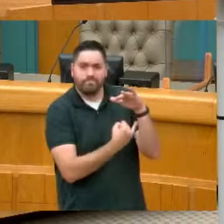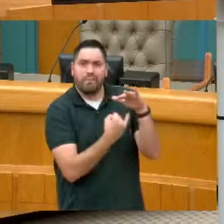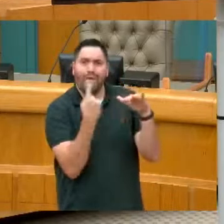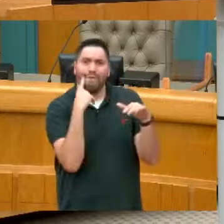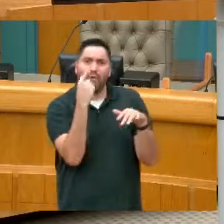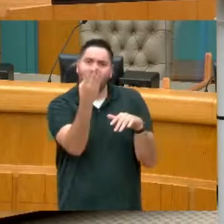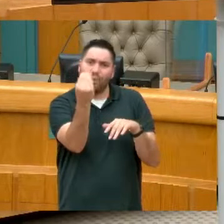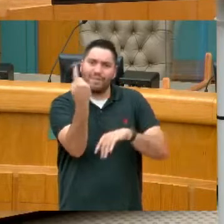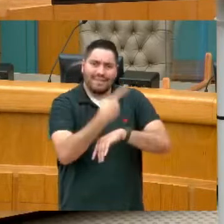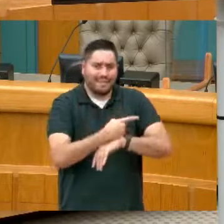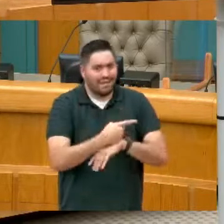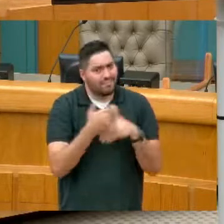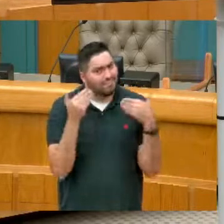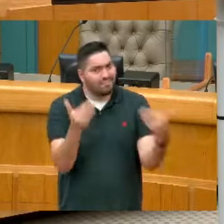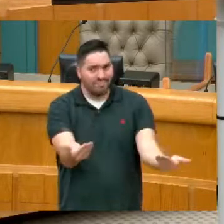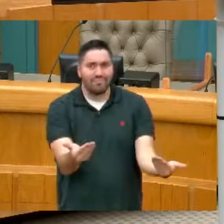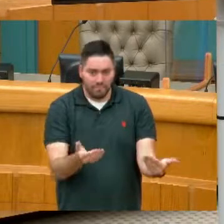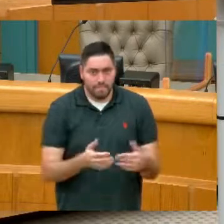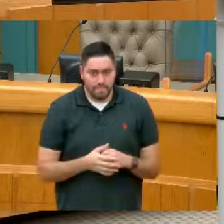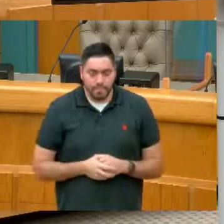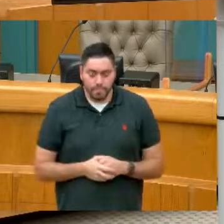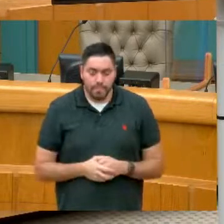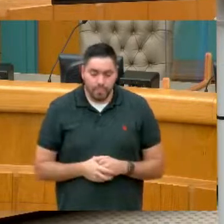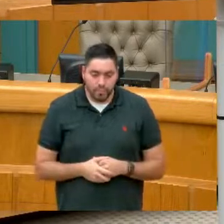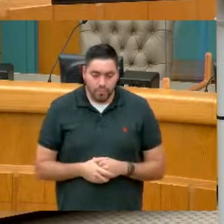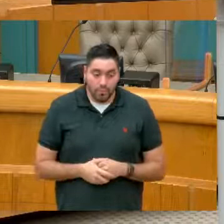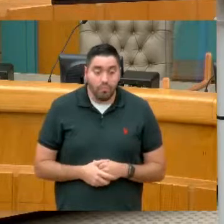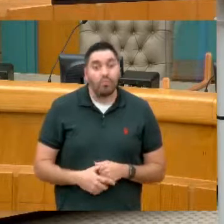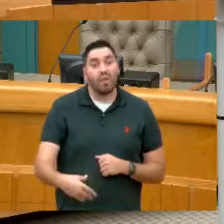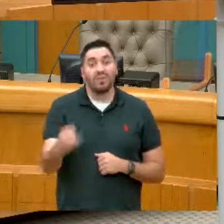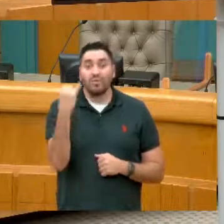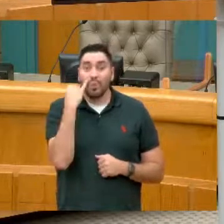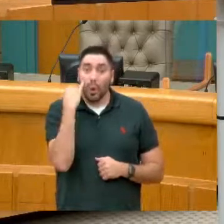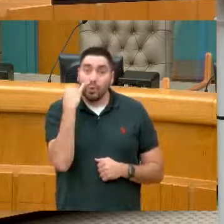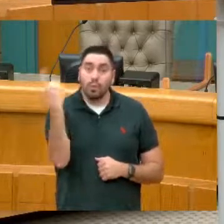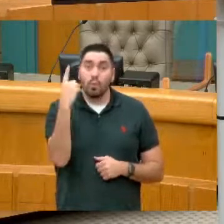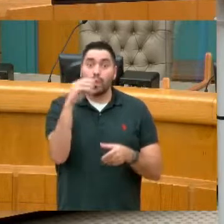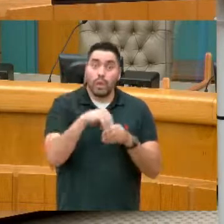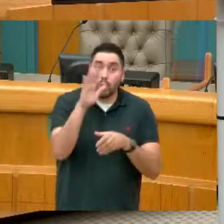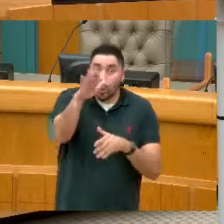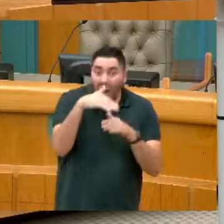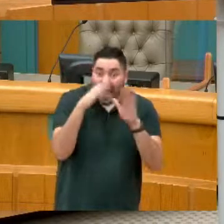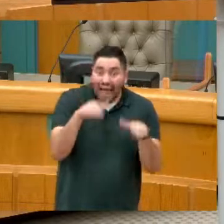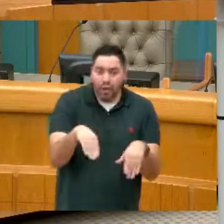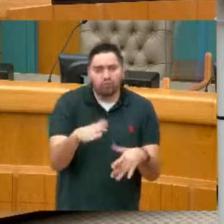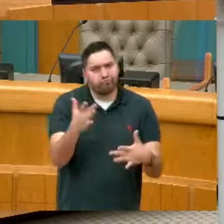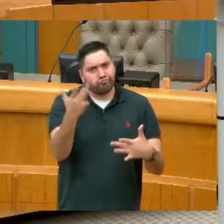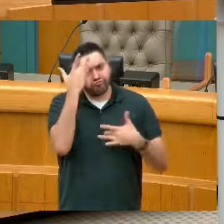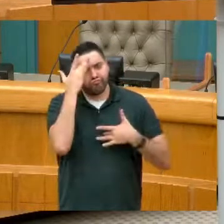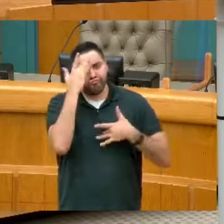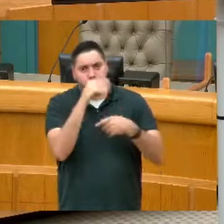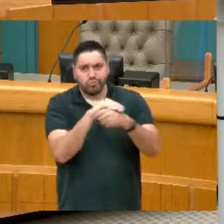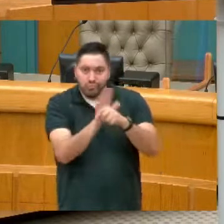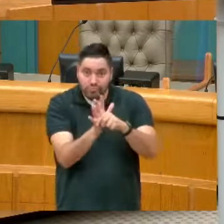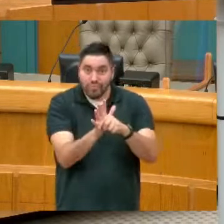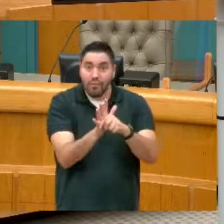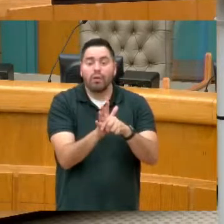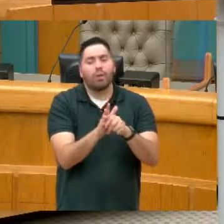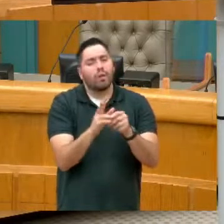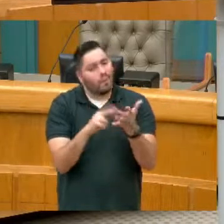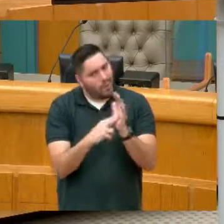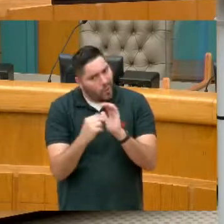from spreading before a person knows they are sick or they are infected with the virus without experiencing those